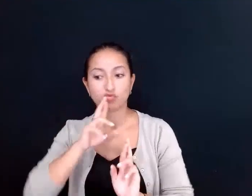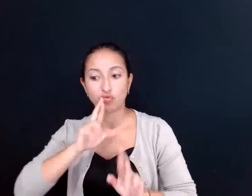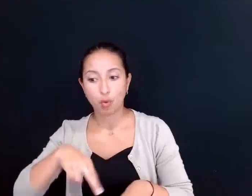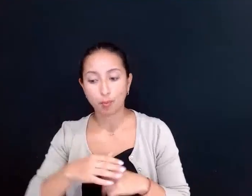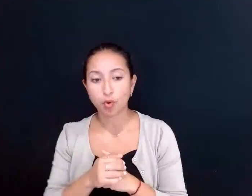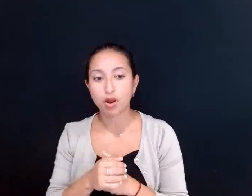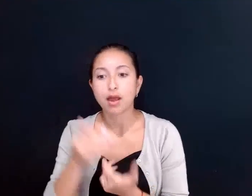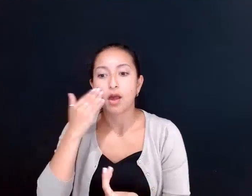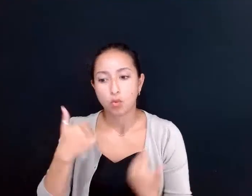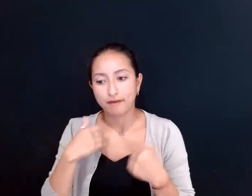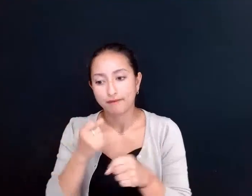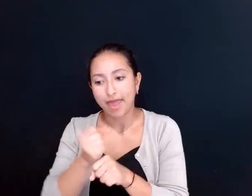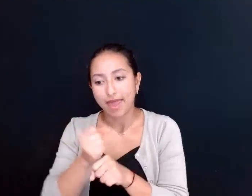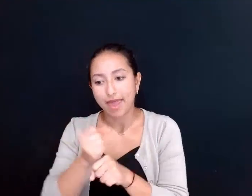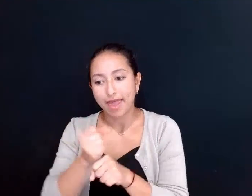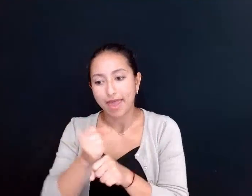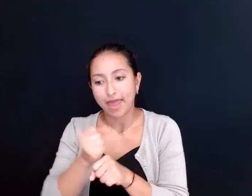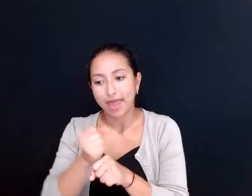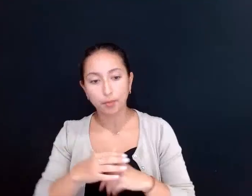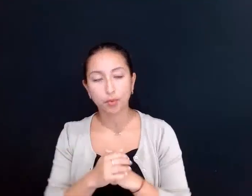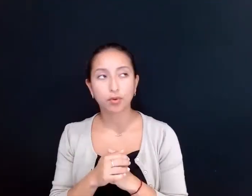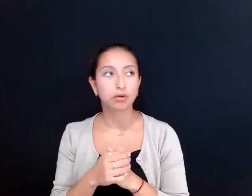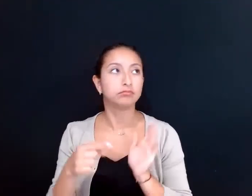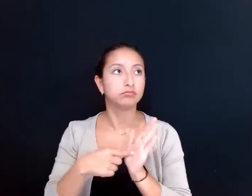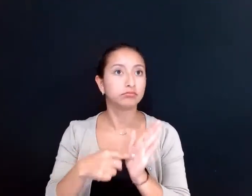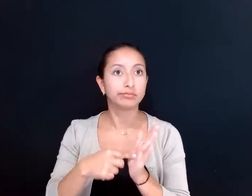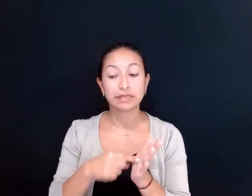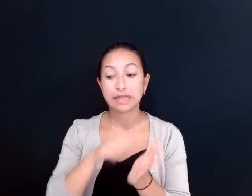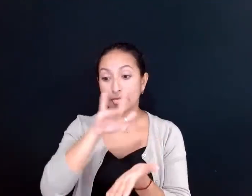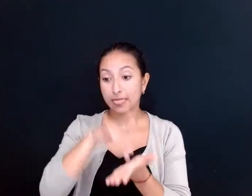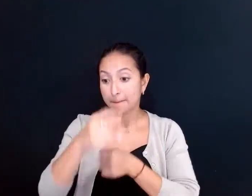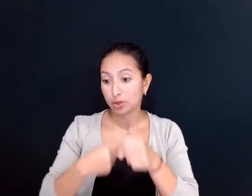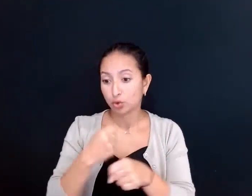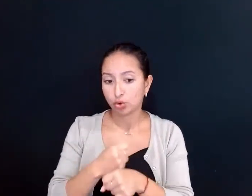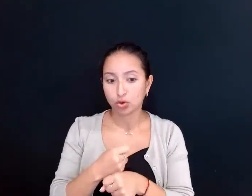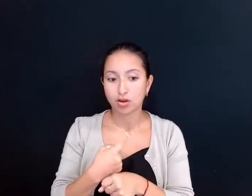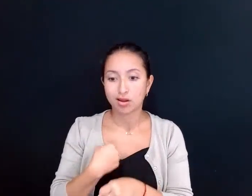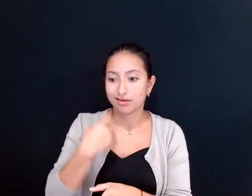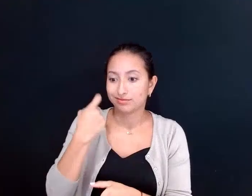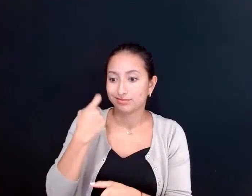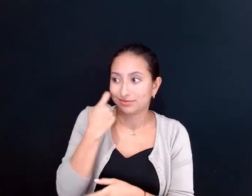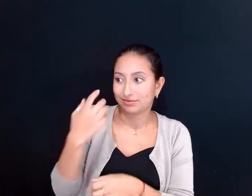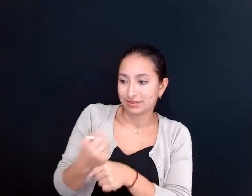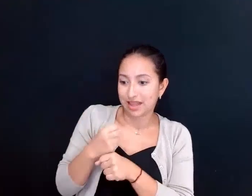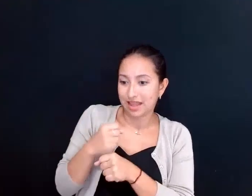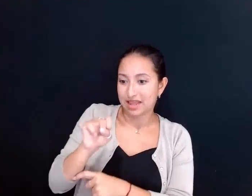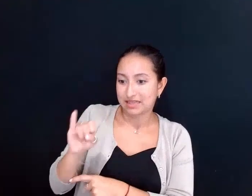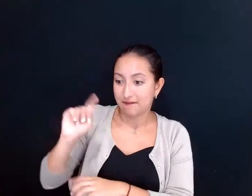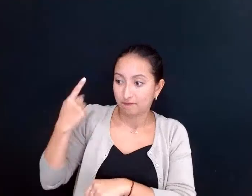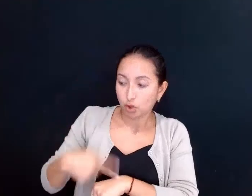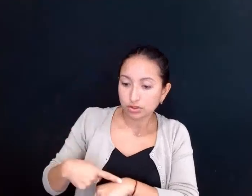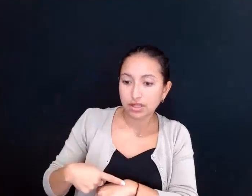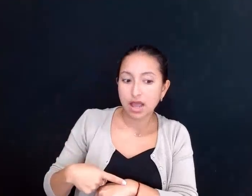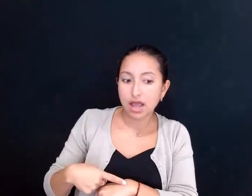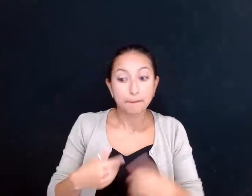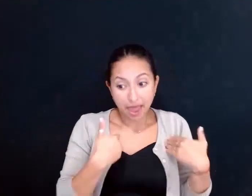annual reporting. Let's say I'm in the middle of the year and I just received SSI for the first time and I have an ABLE